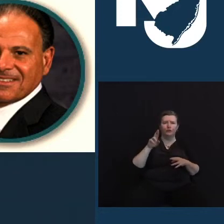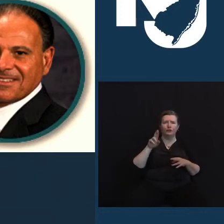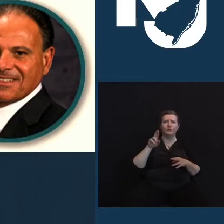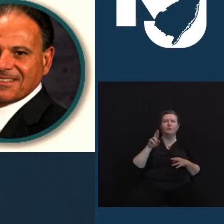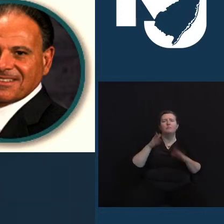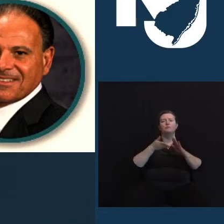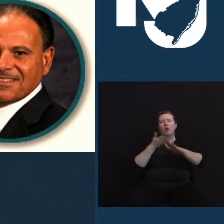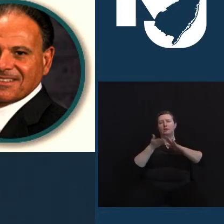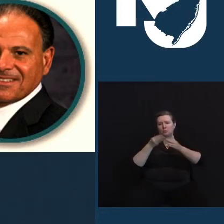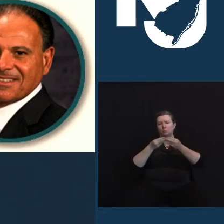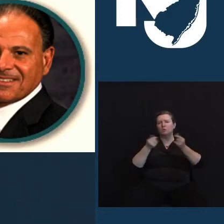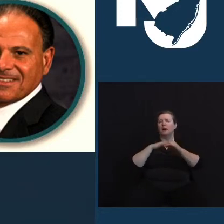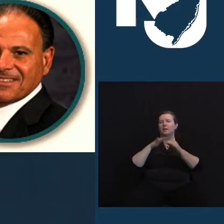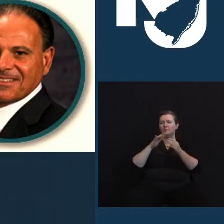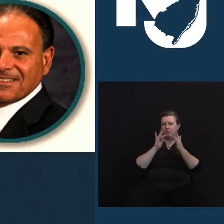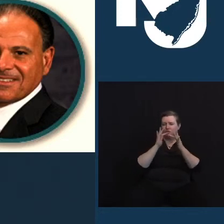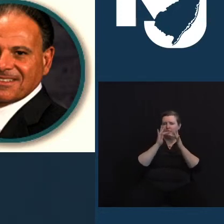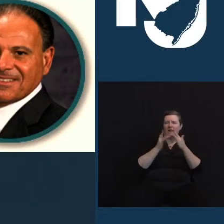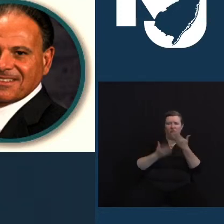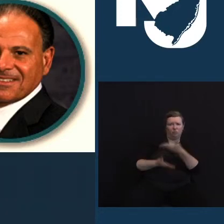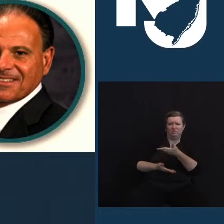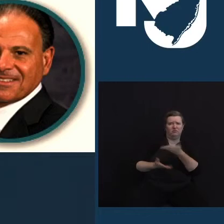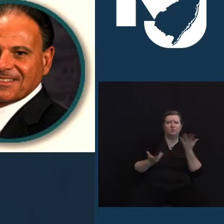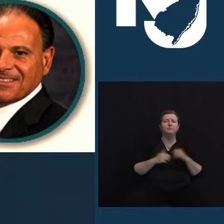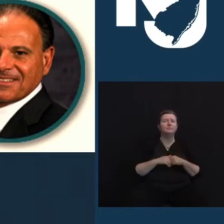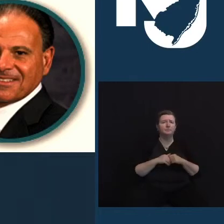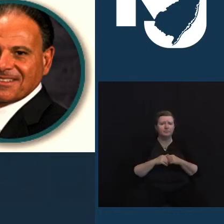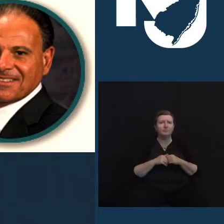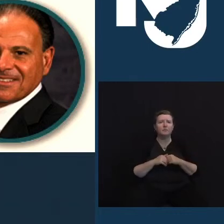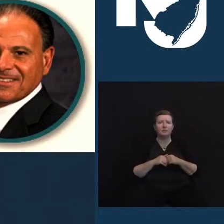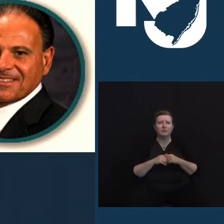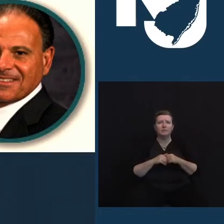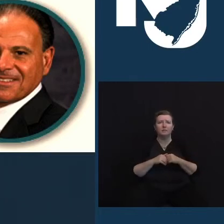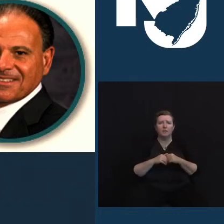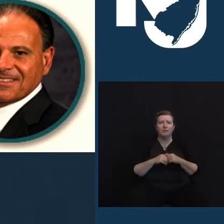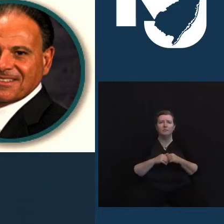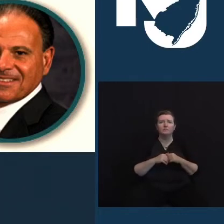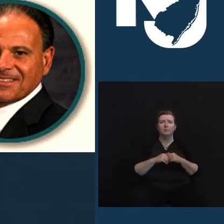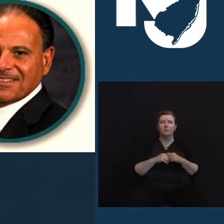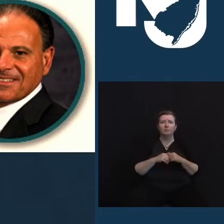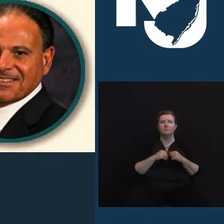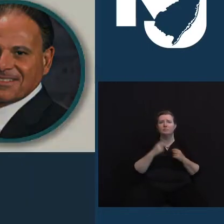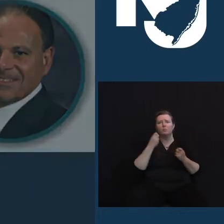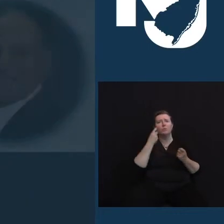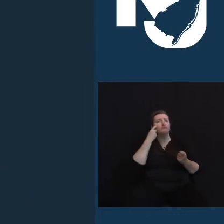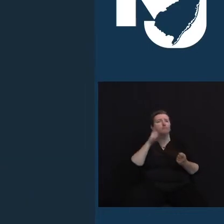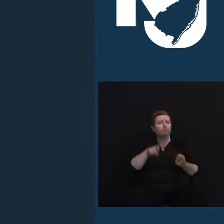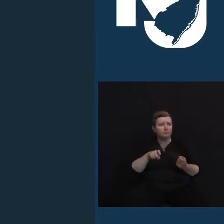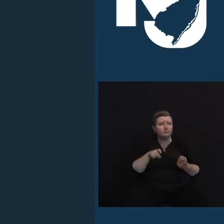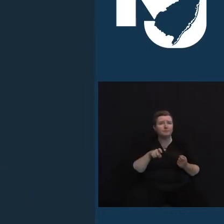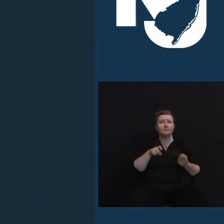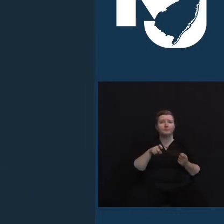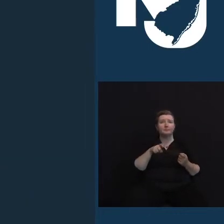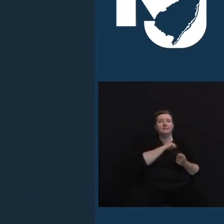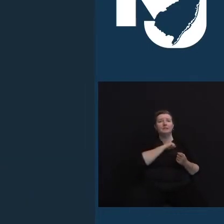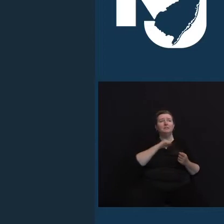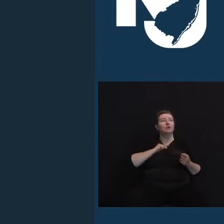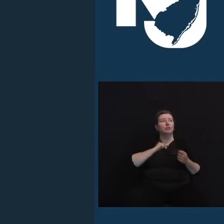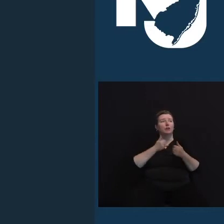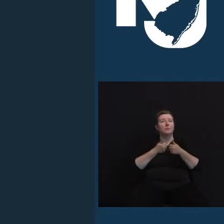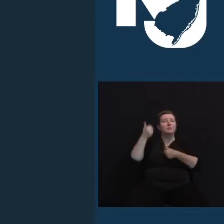PIERPS.com. Next, a couple of quick things more before we close. I want to acknowledge Senate Majority Leader